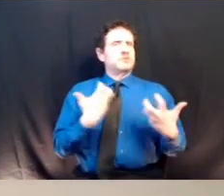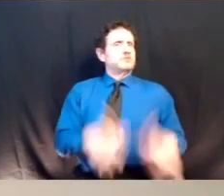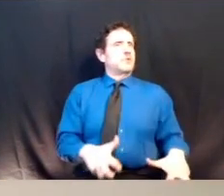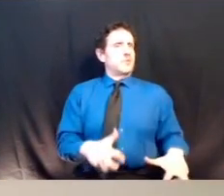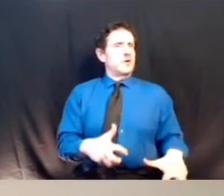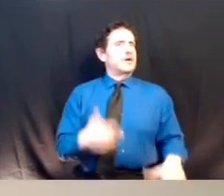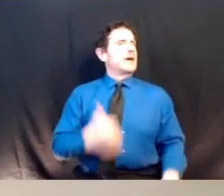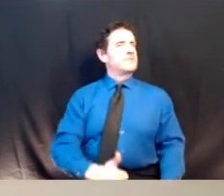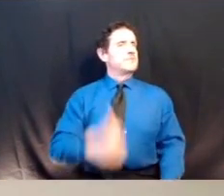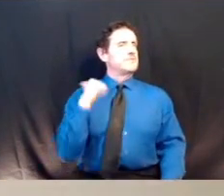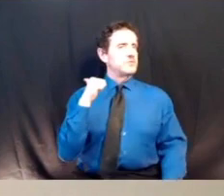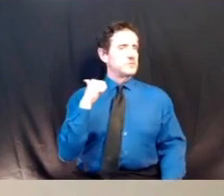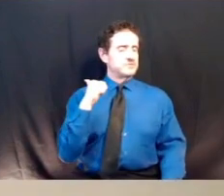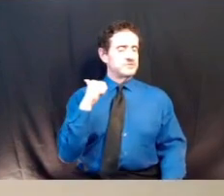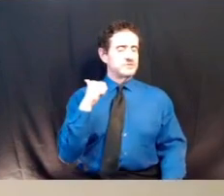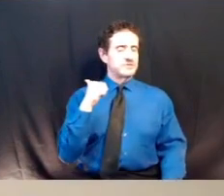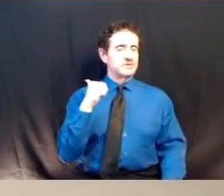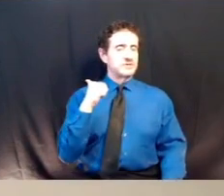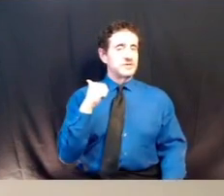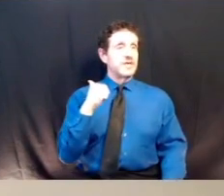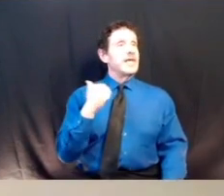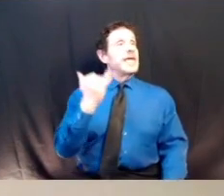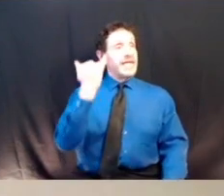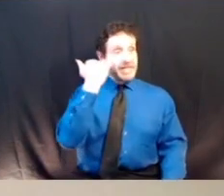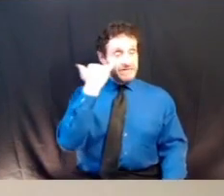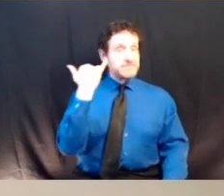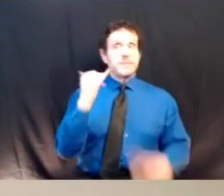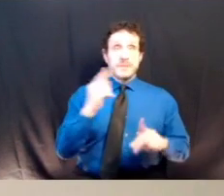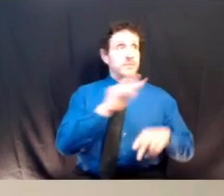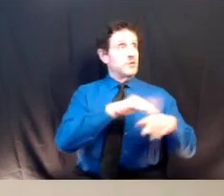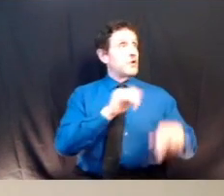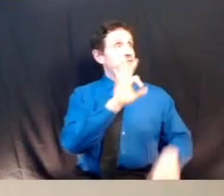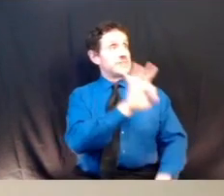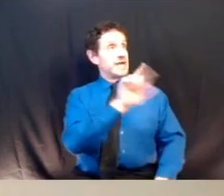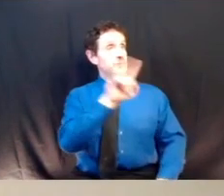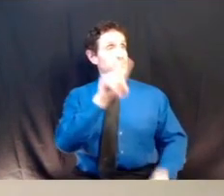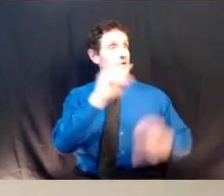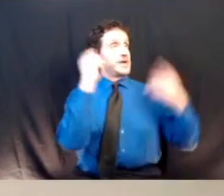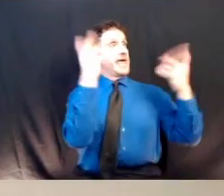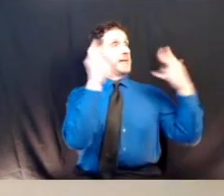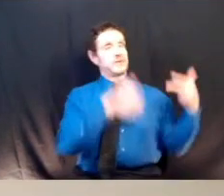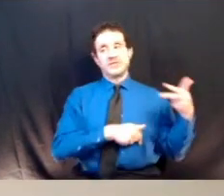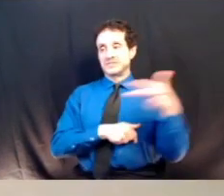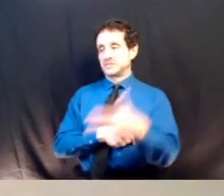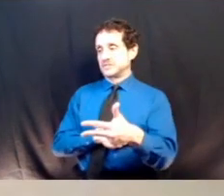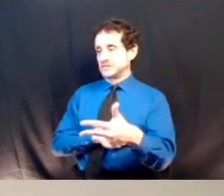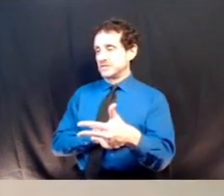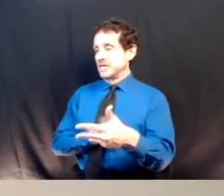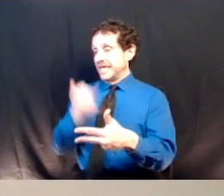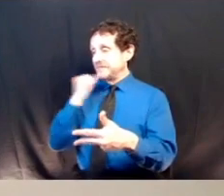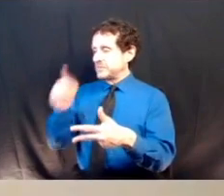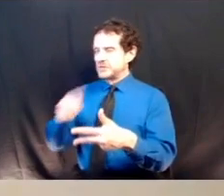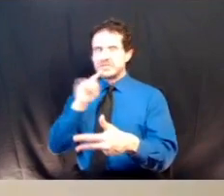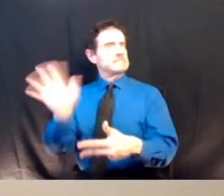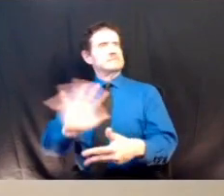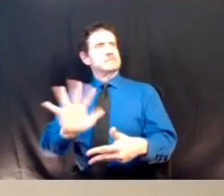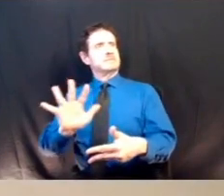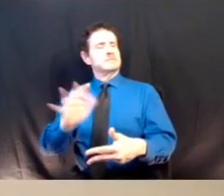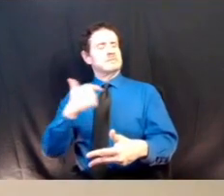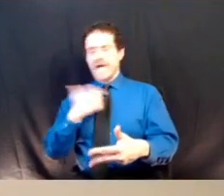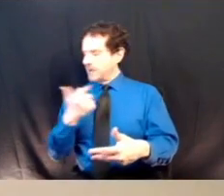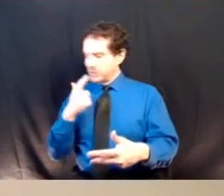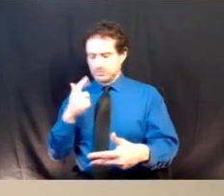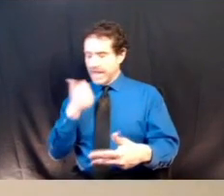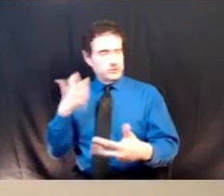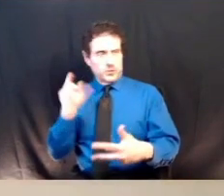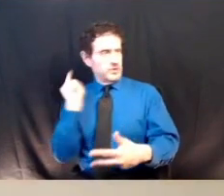transported even when 911 is called. If someone wants to leave the hospital in the middle of their stay, they can